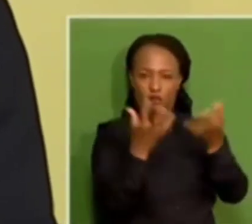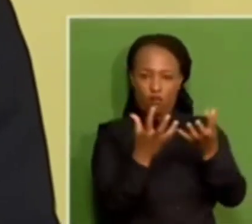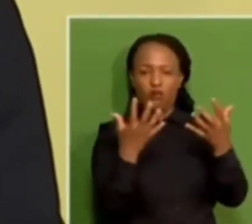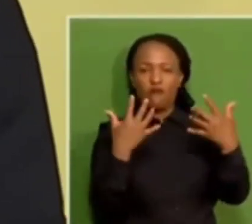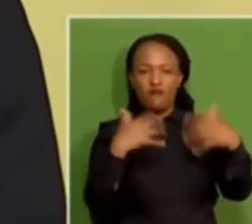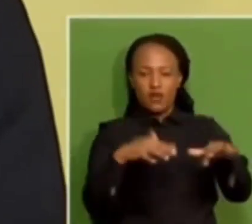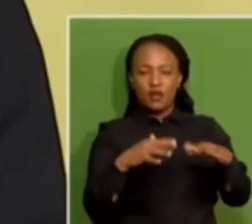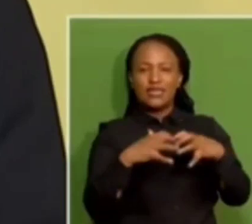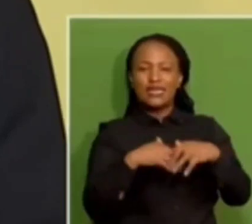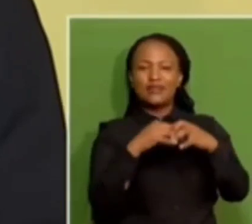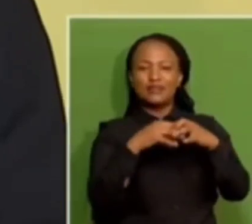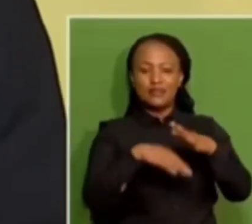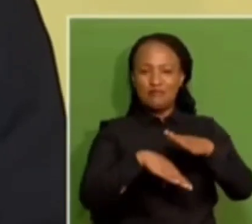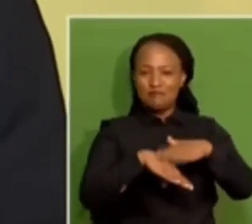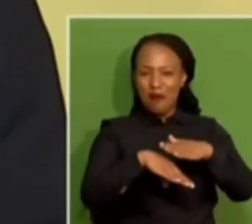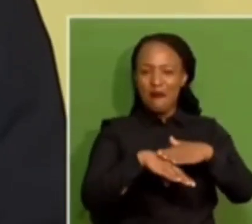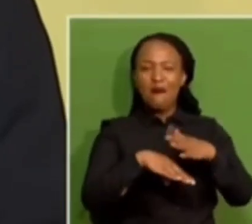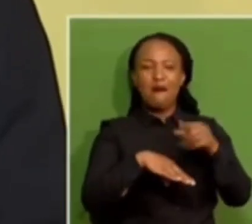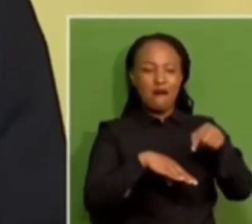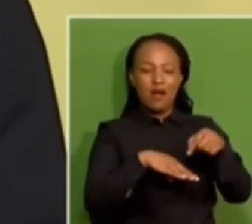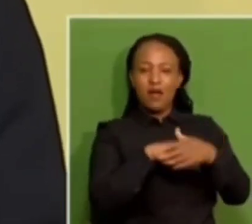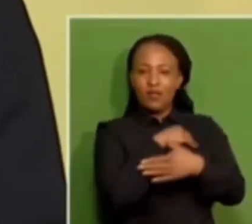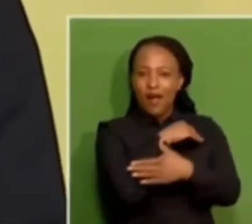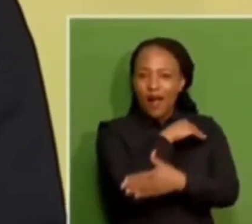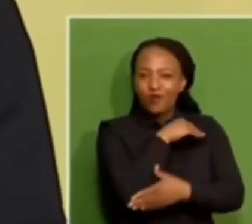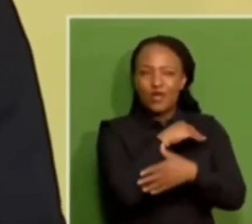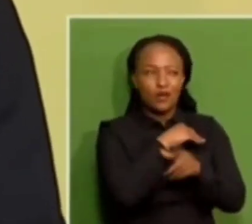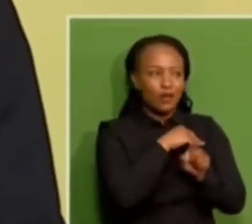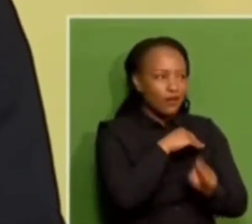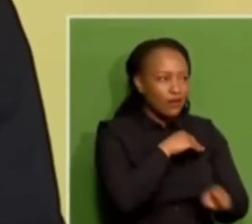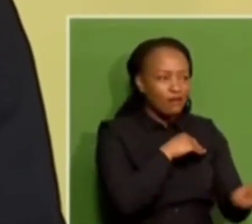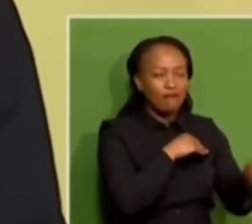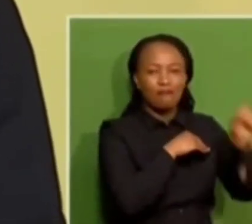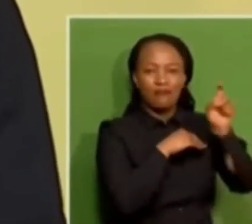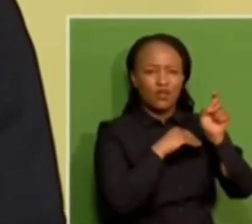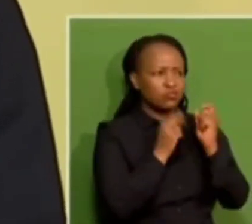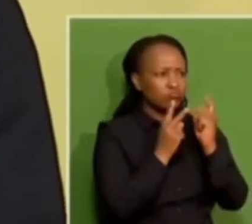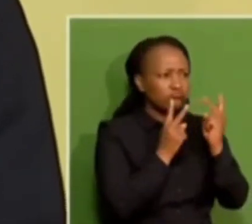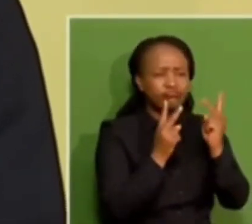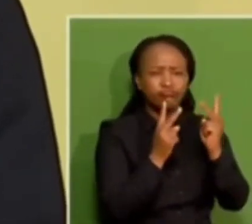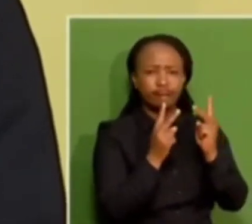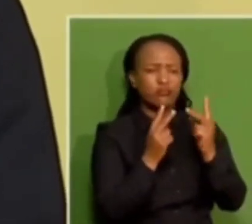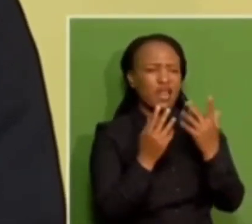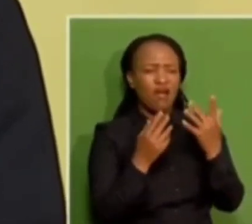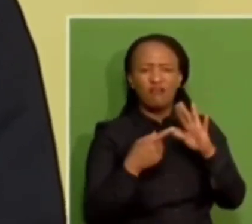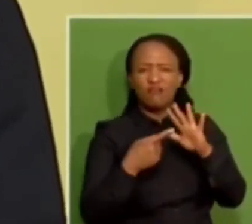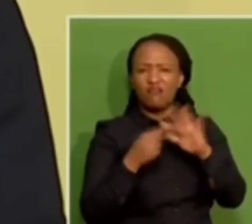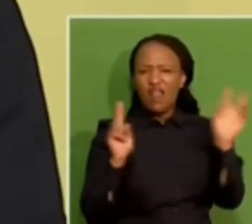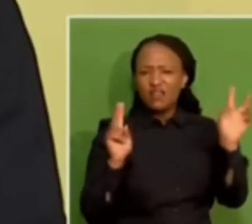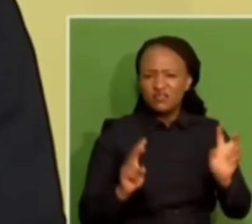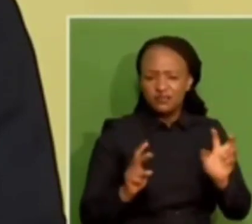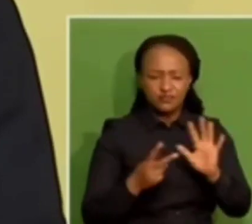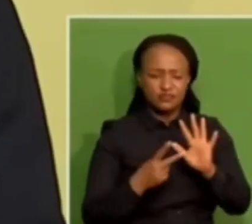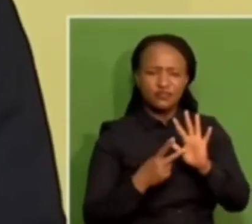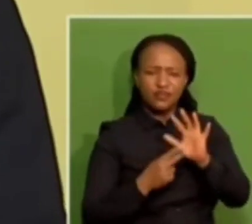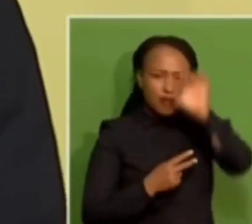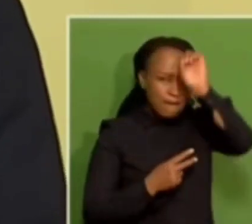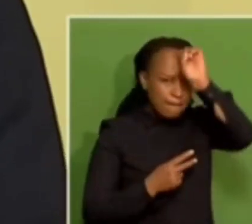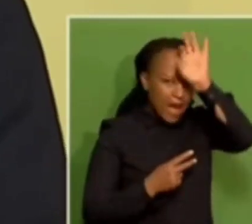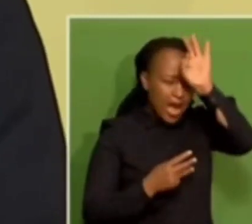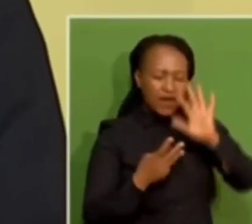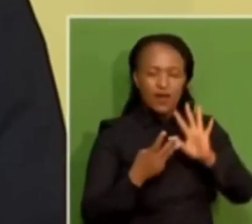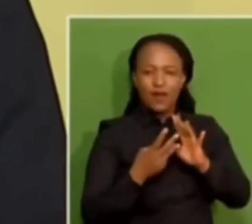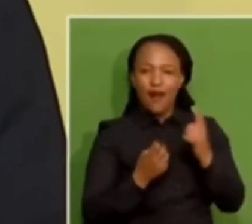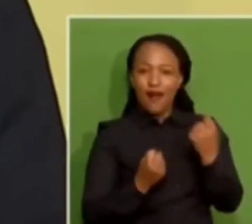have established new or expanded ventures in our country in sectors as diverse as energy